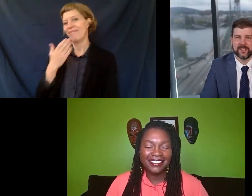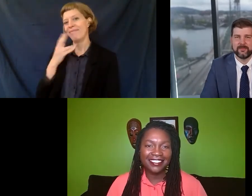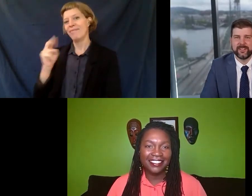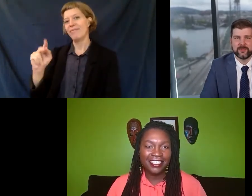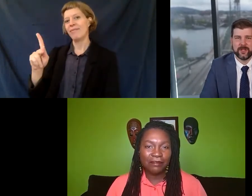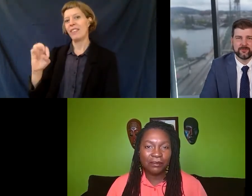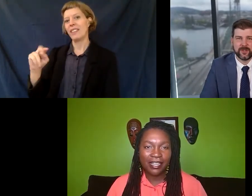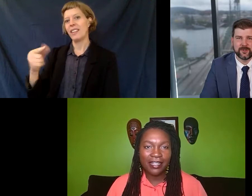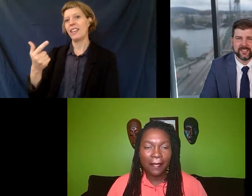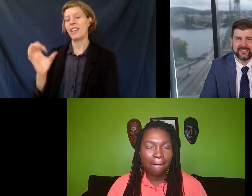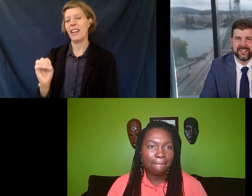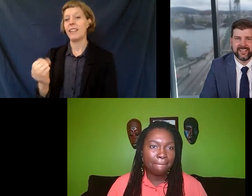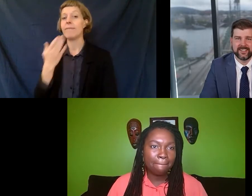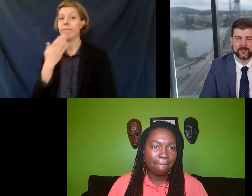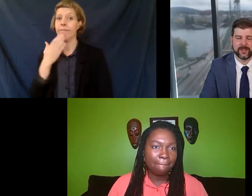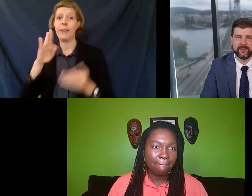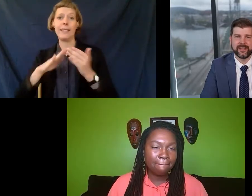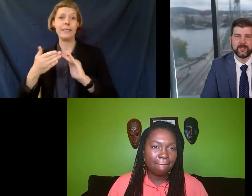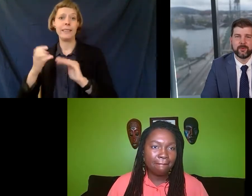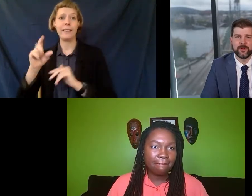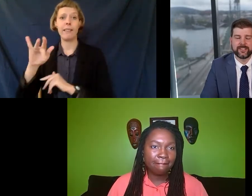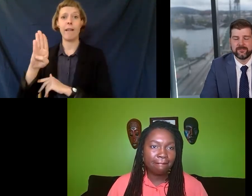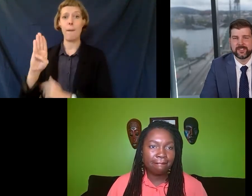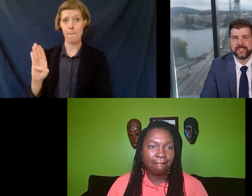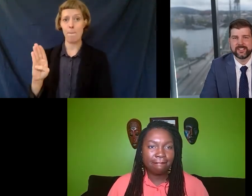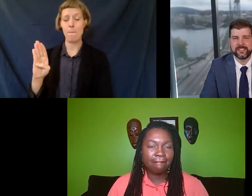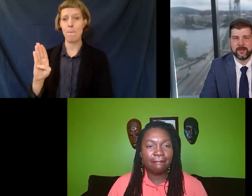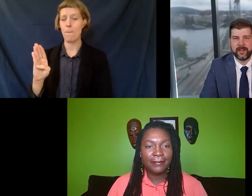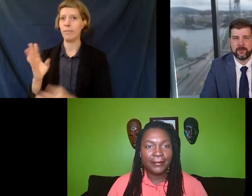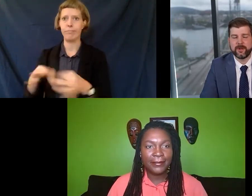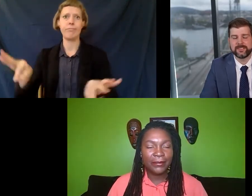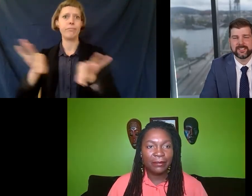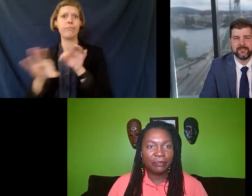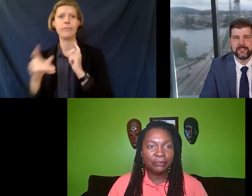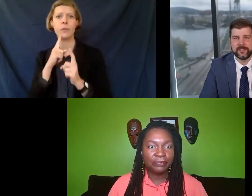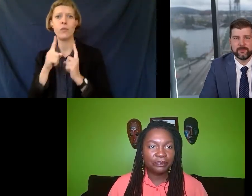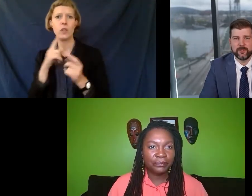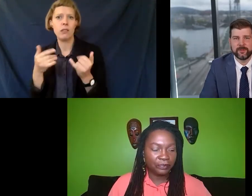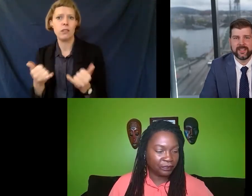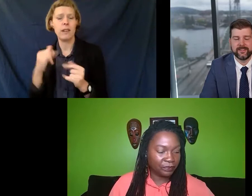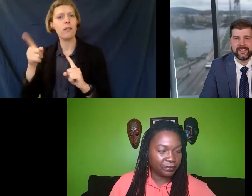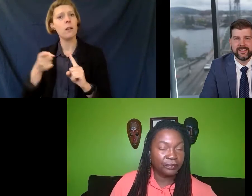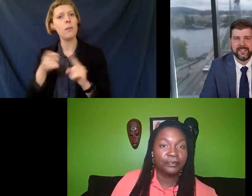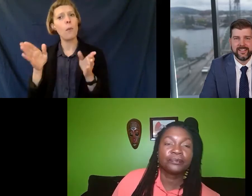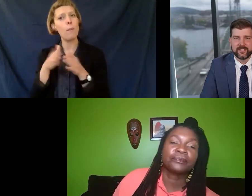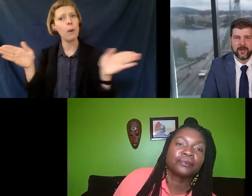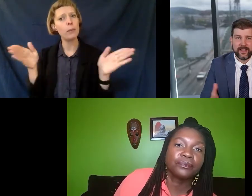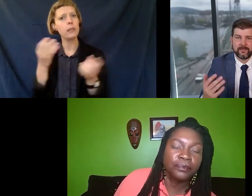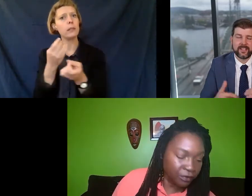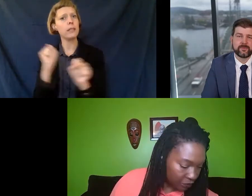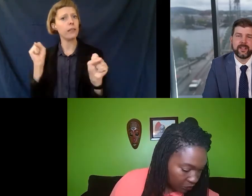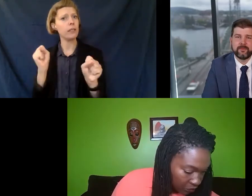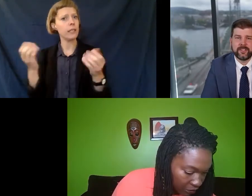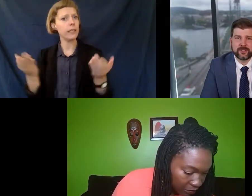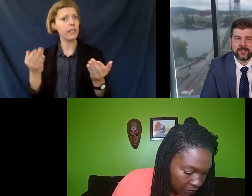City Club as well for hosting this great event and an important conversation about our public safety here in Multnomah County. So I am